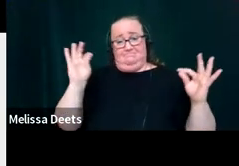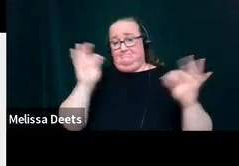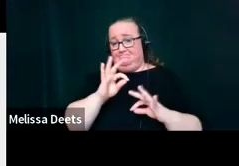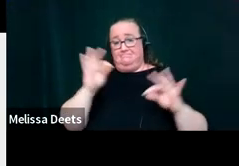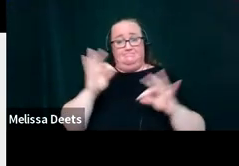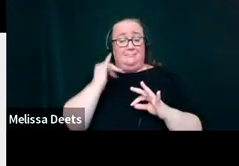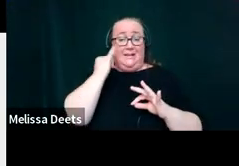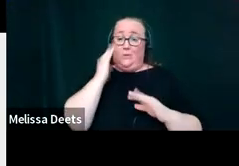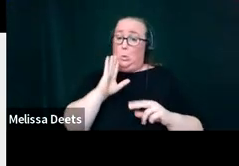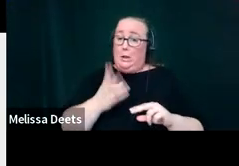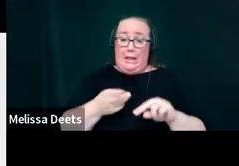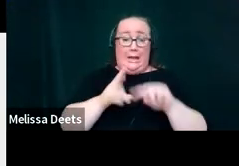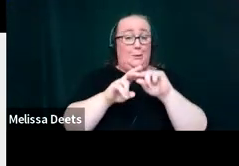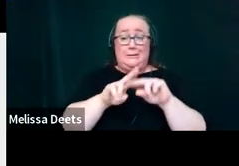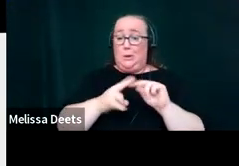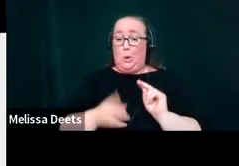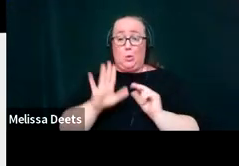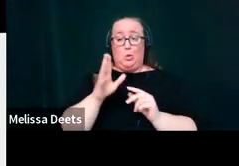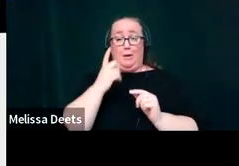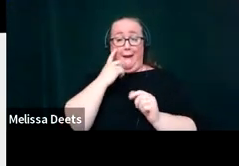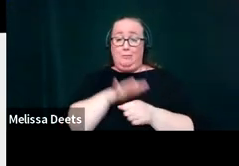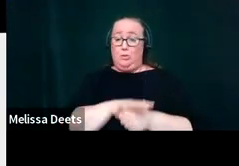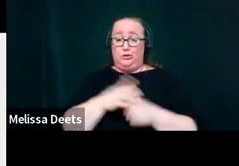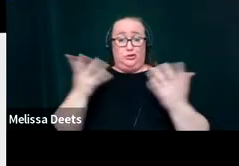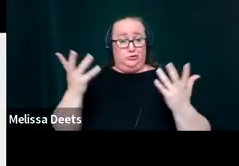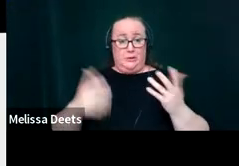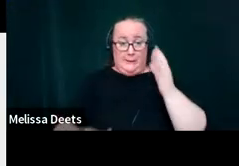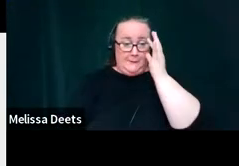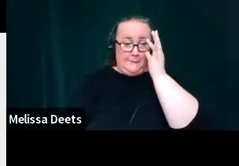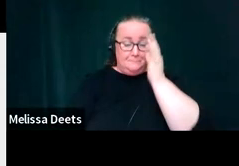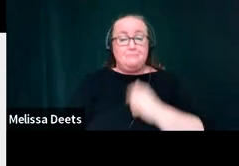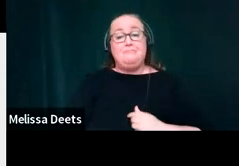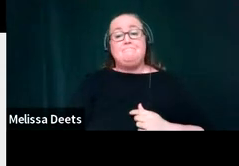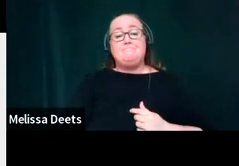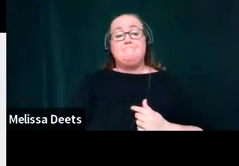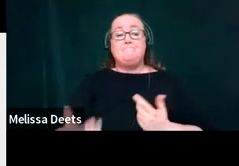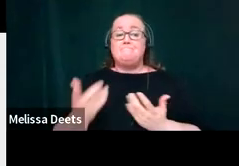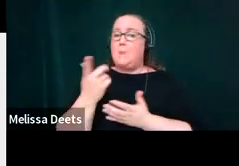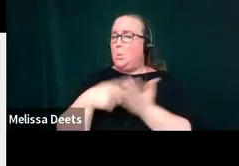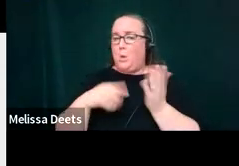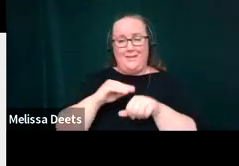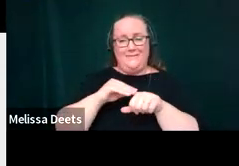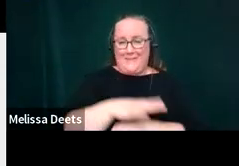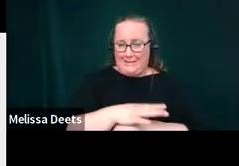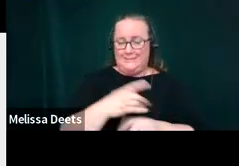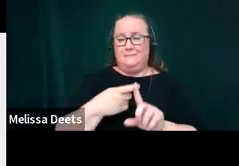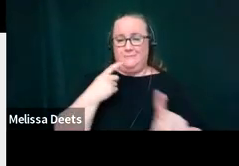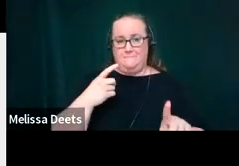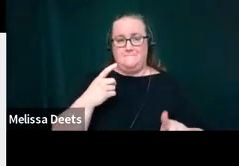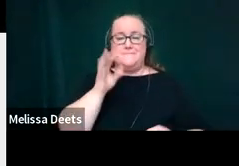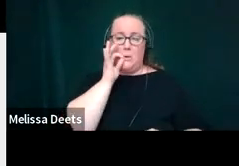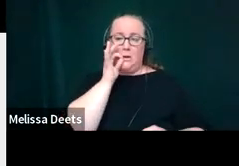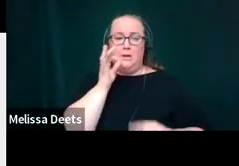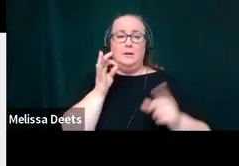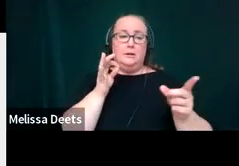lower or increase the pressure. And let's talk about its side effects. So marijuana is an unregulated botanical.